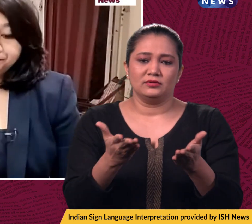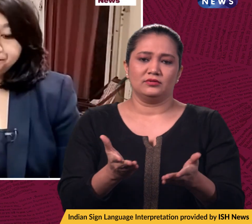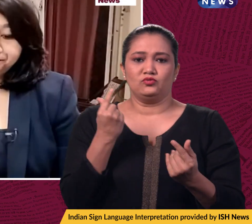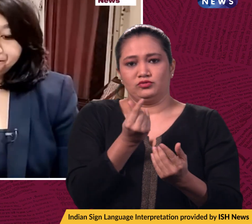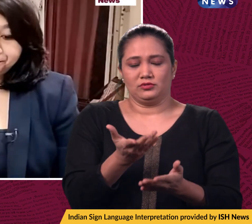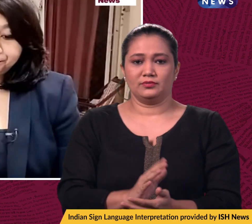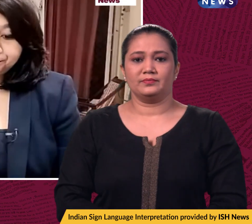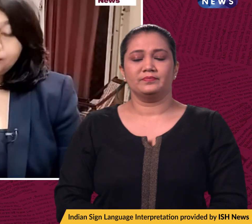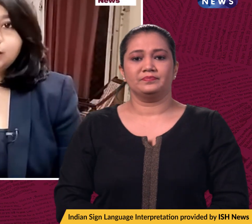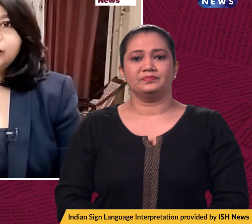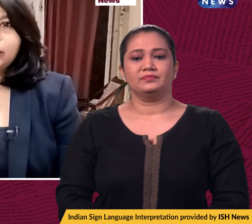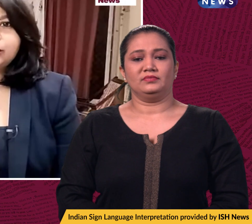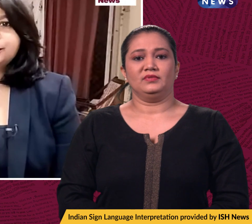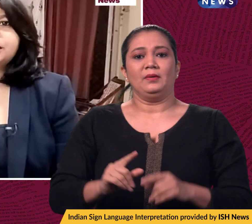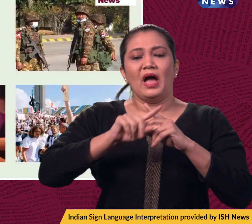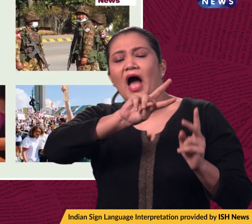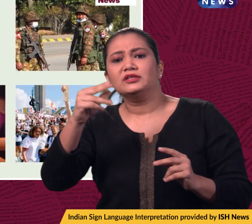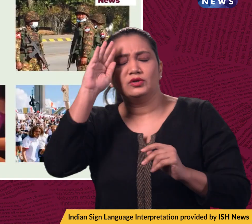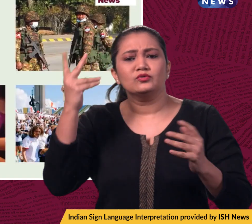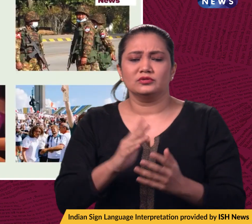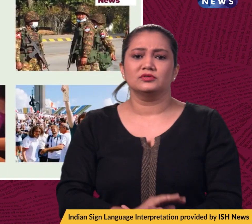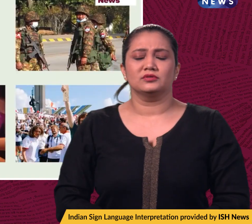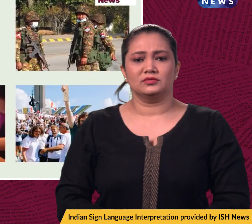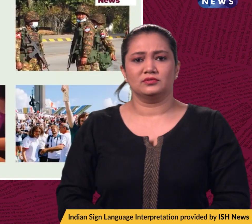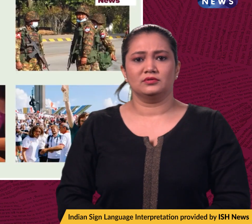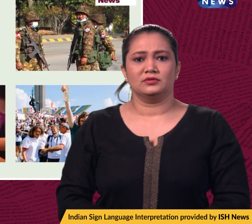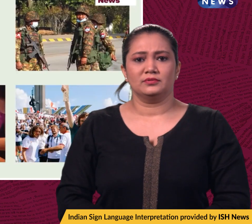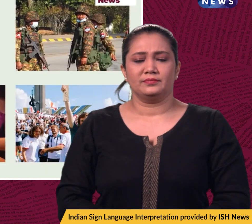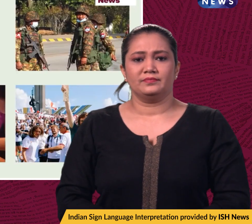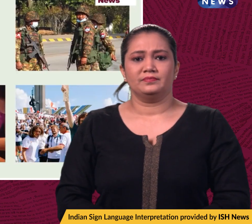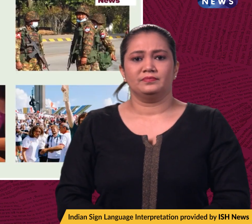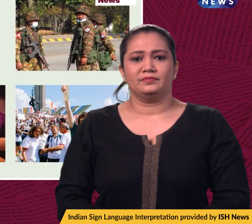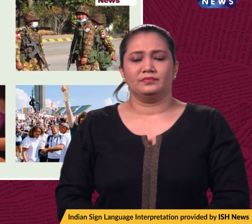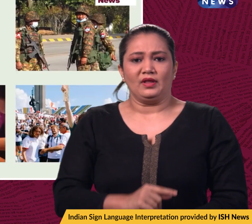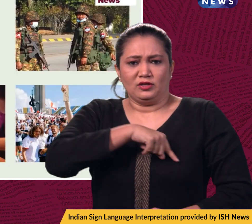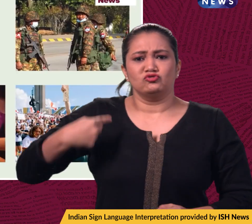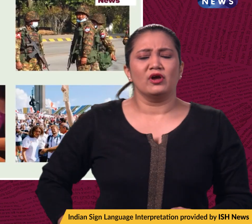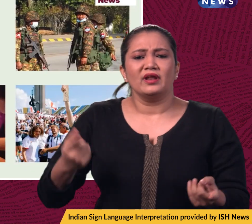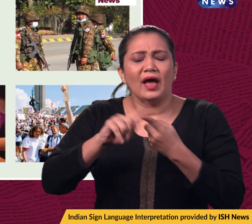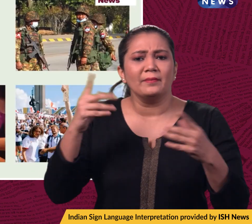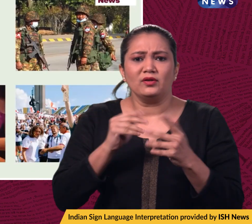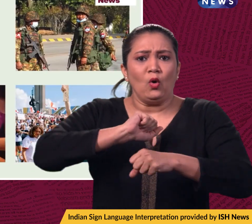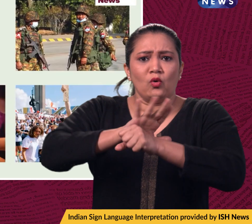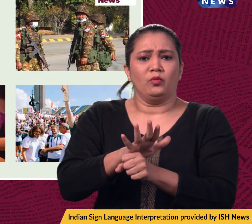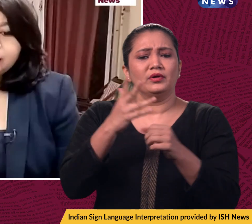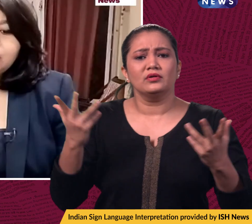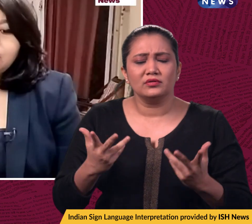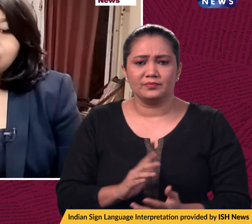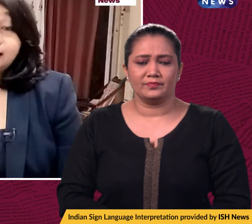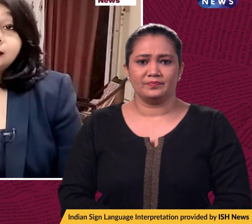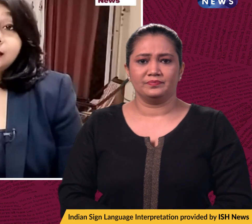now. Moving on to international news, we start off with what's happening in China because of